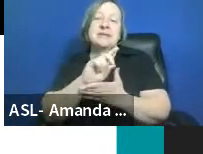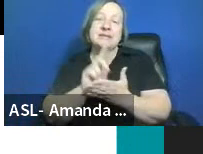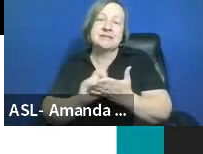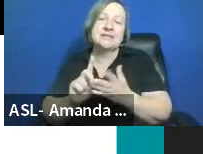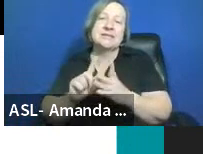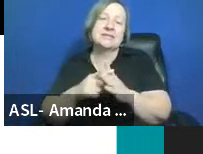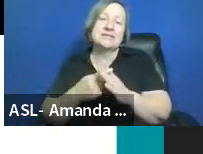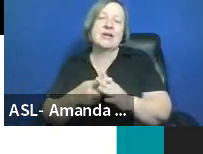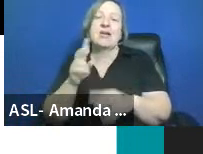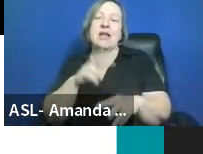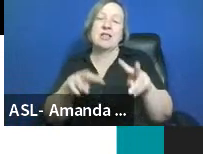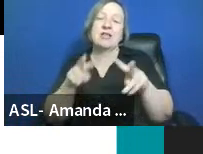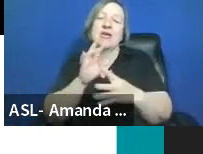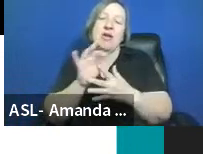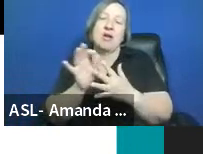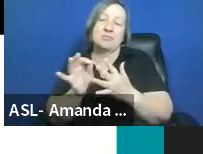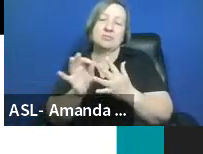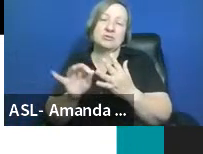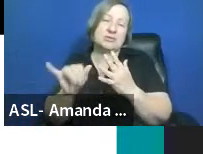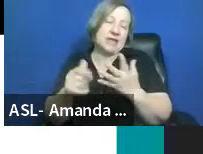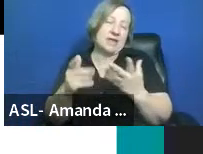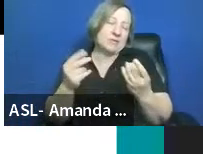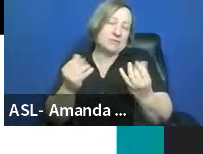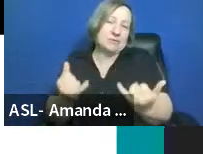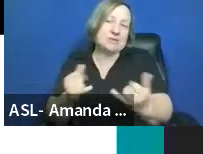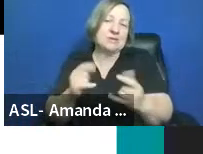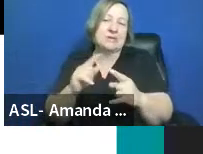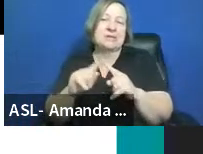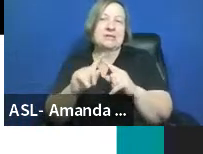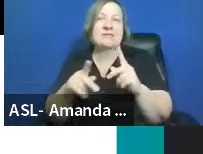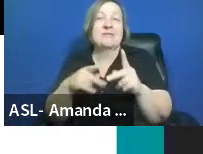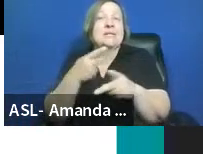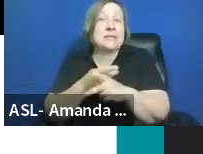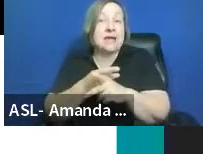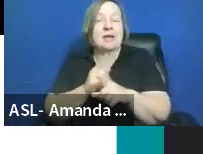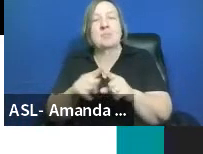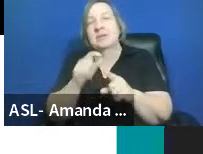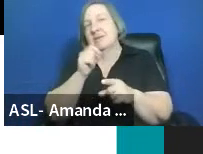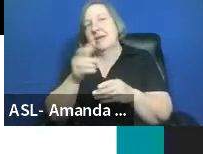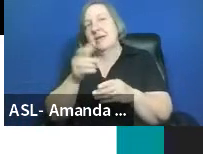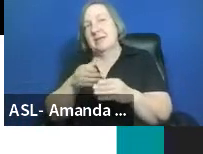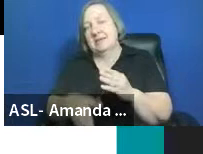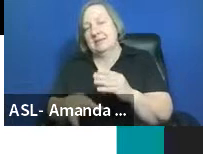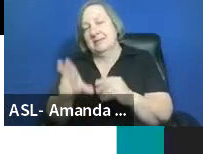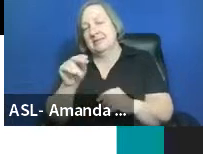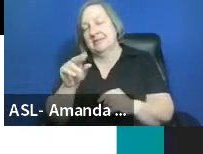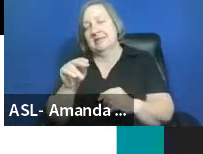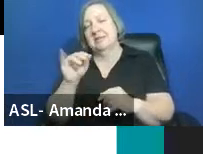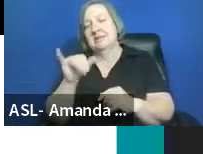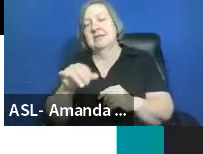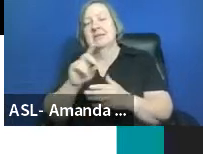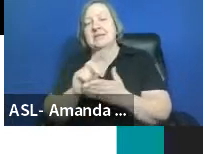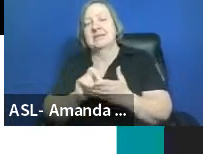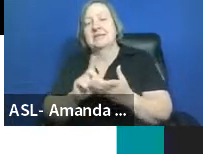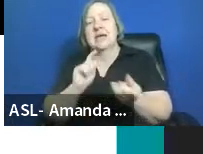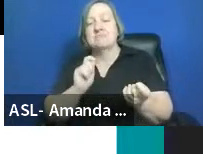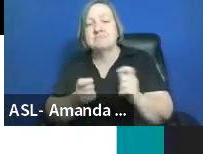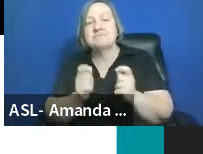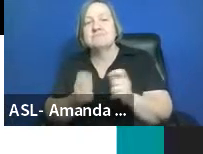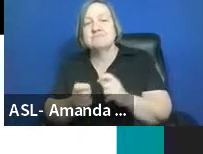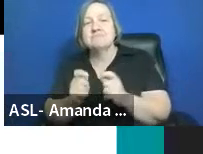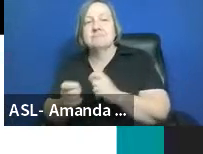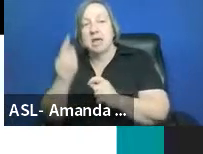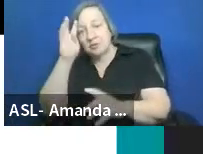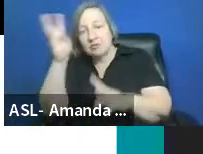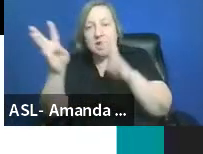start with looking at different options, as we are doing now, these different typologies, but it does not end there. Design is an iterative process. It's about